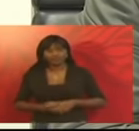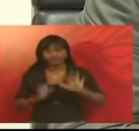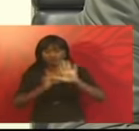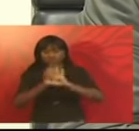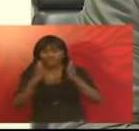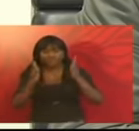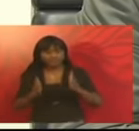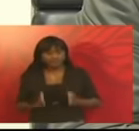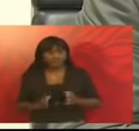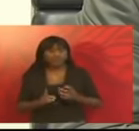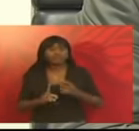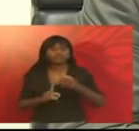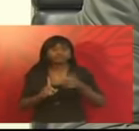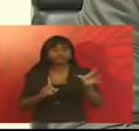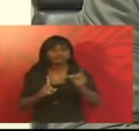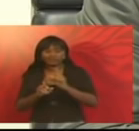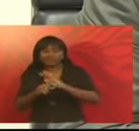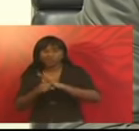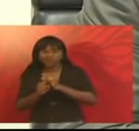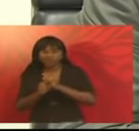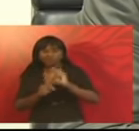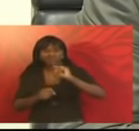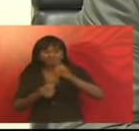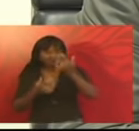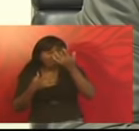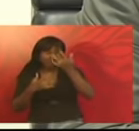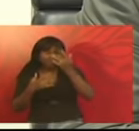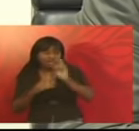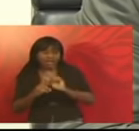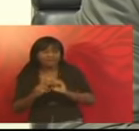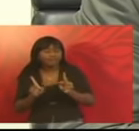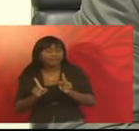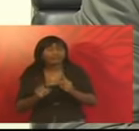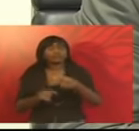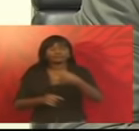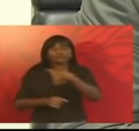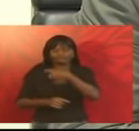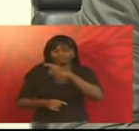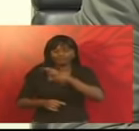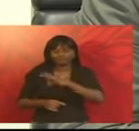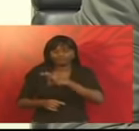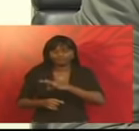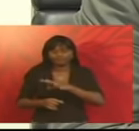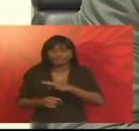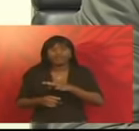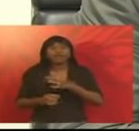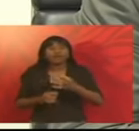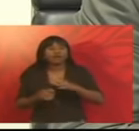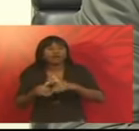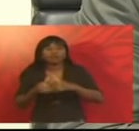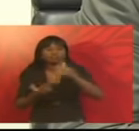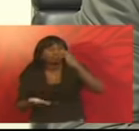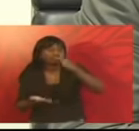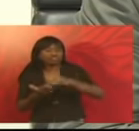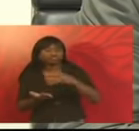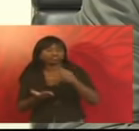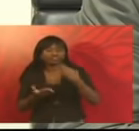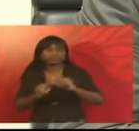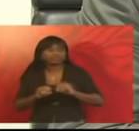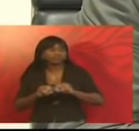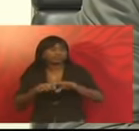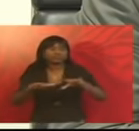individual from, and the benefits of overall vaccination beyond the individual extend to reducing risk of